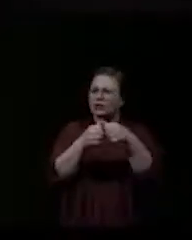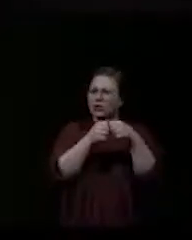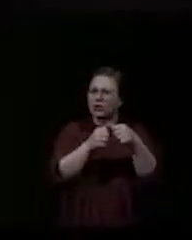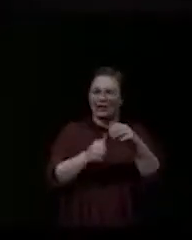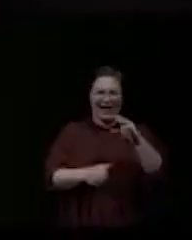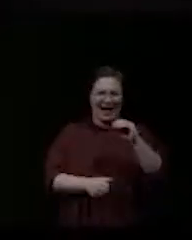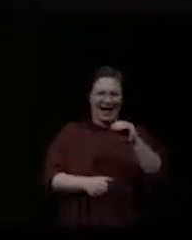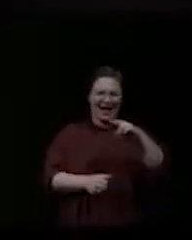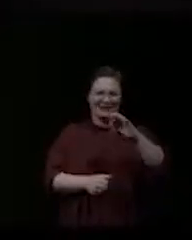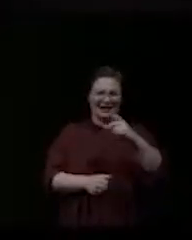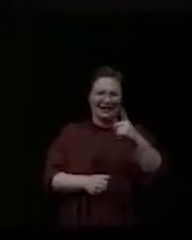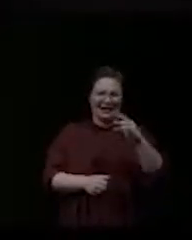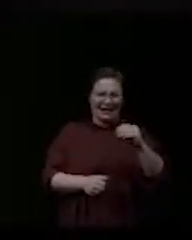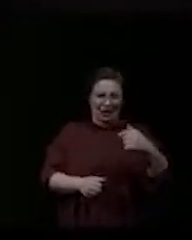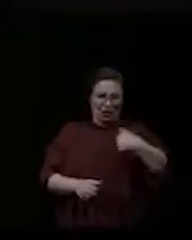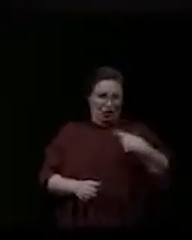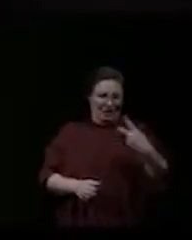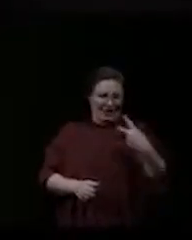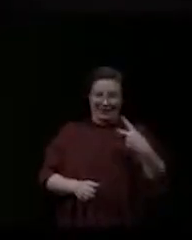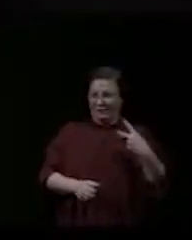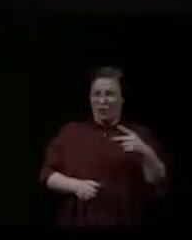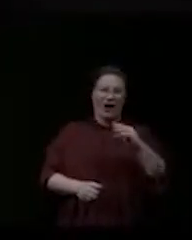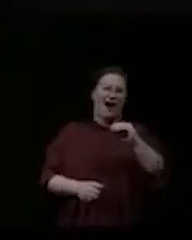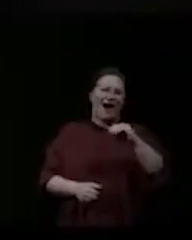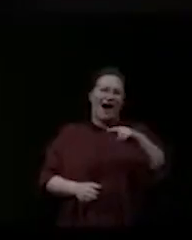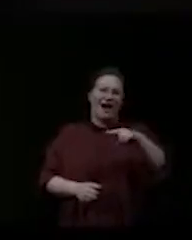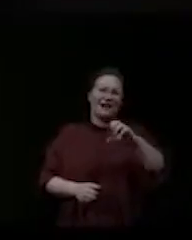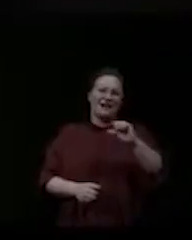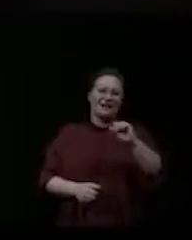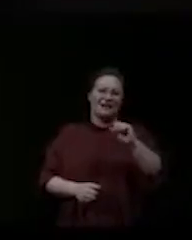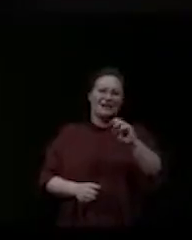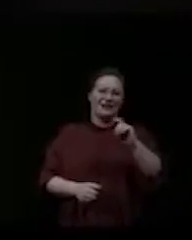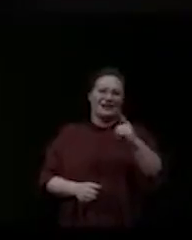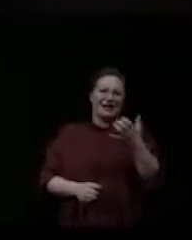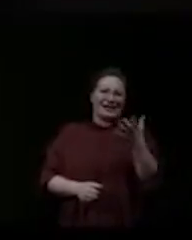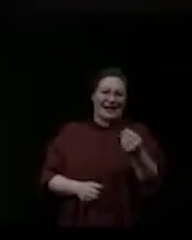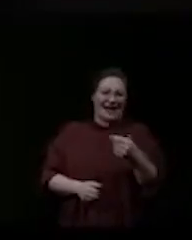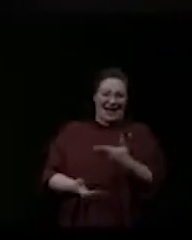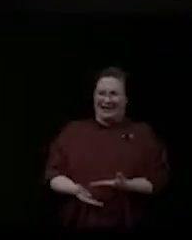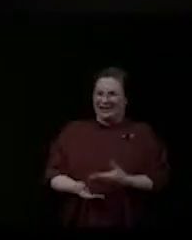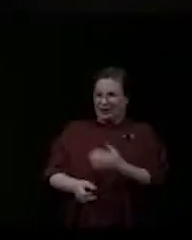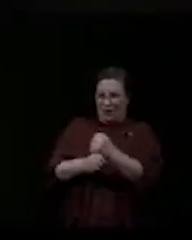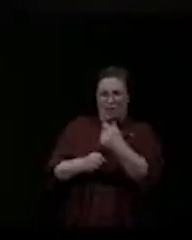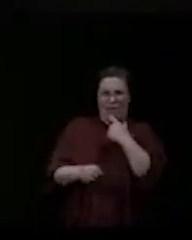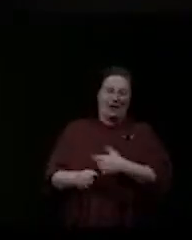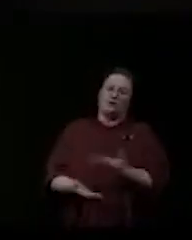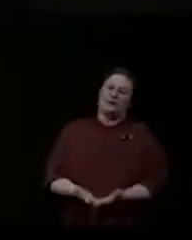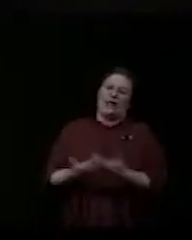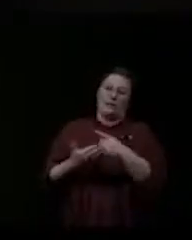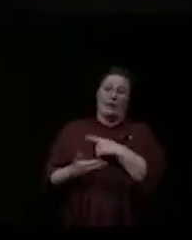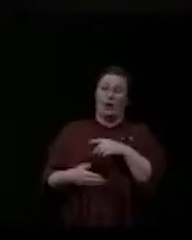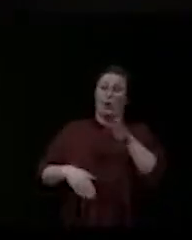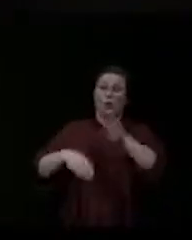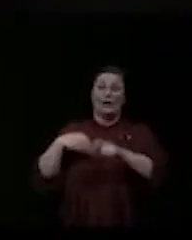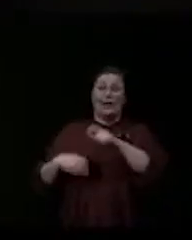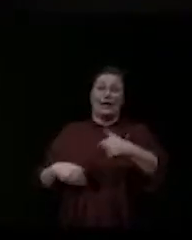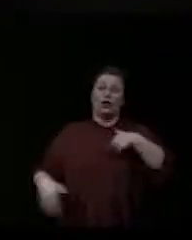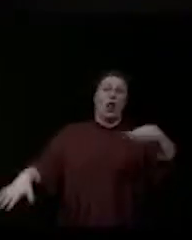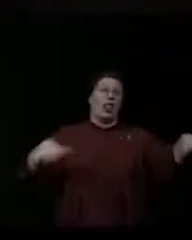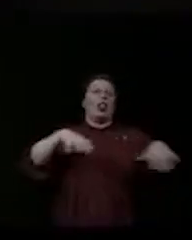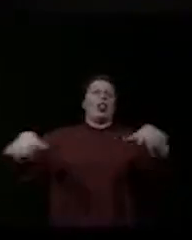Angelica and myself, we went to. Angelica works with me and is a huge help to me. And without her, I would be floundering.